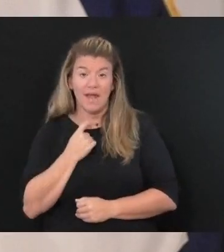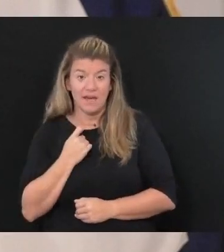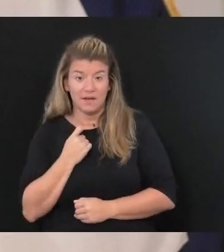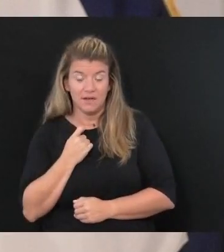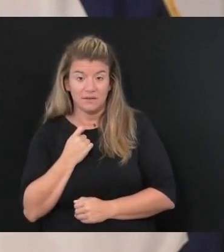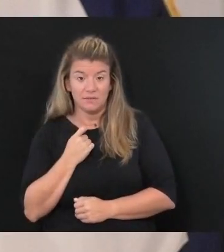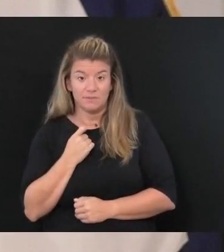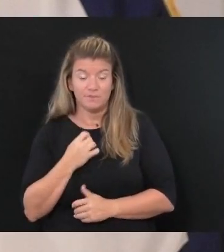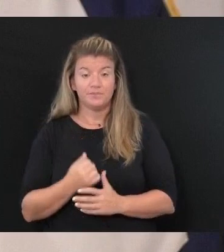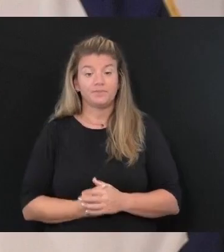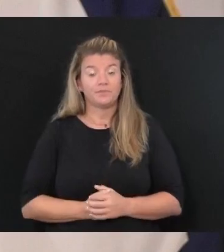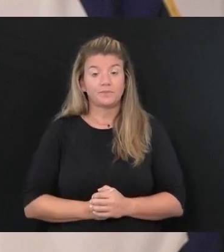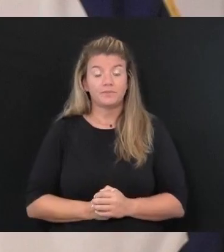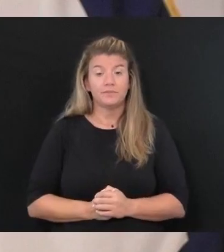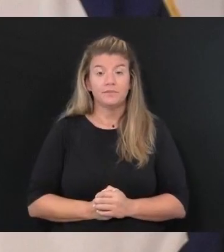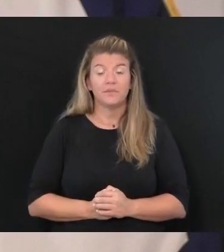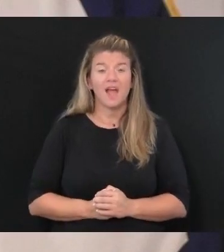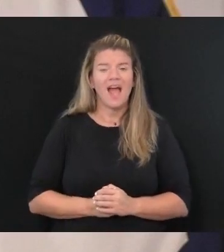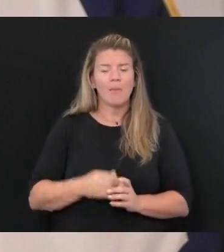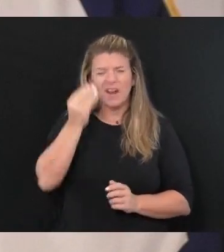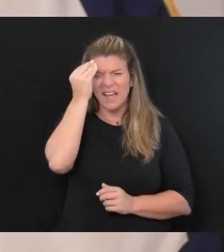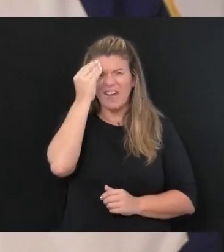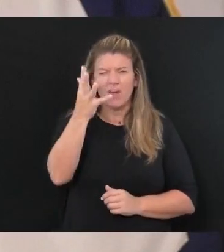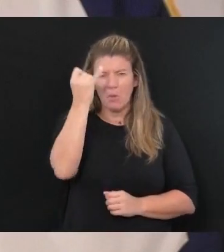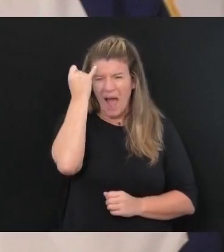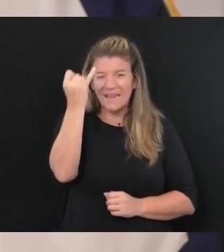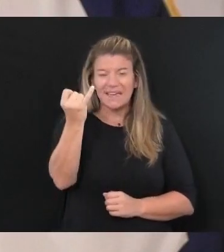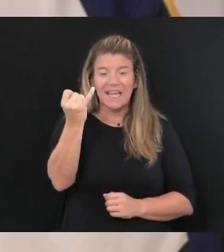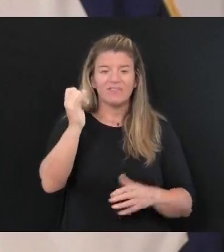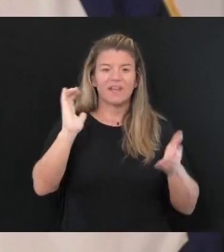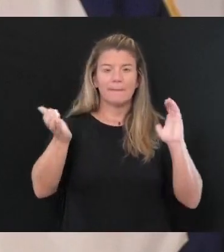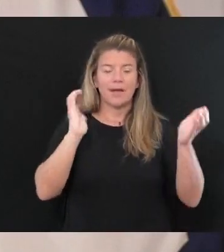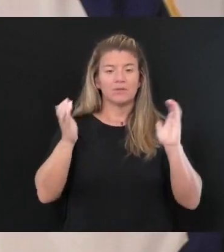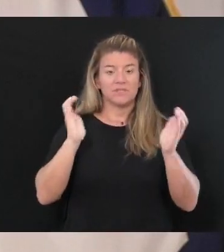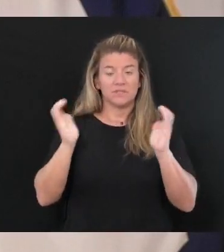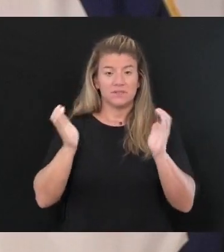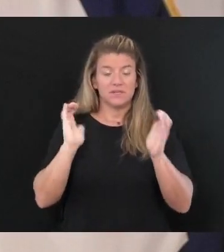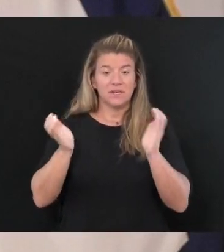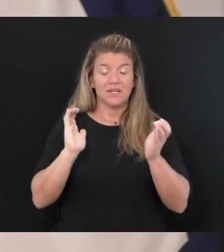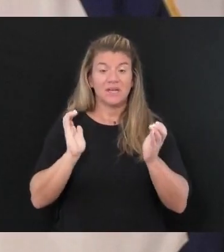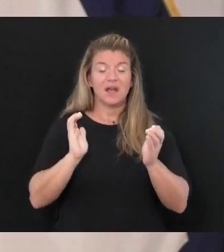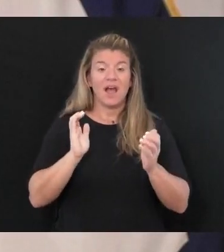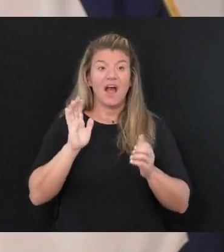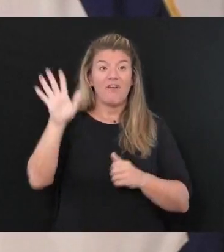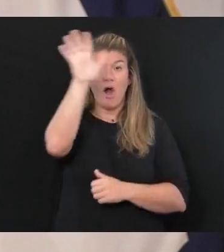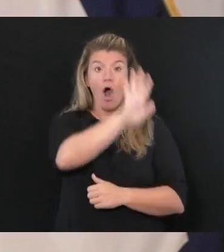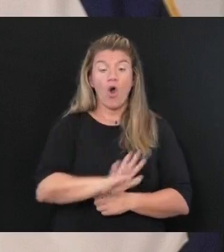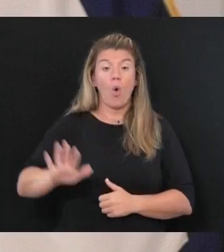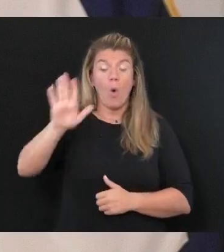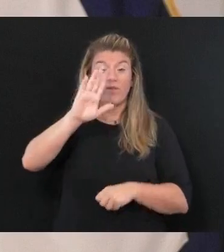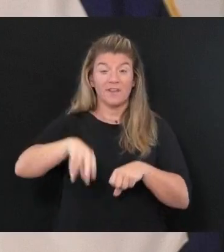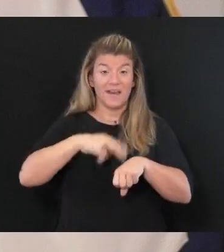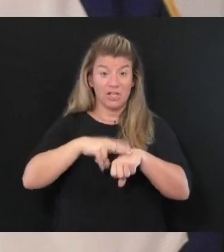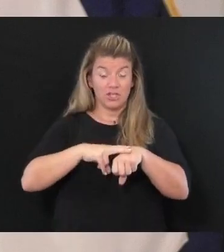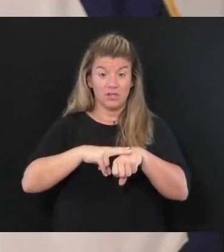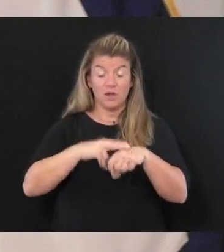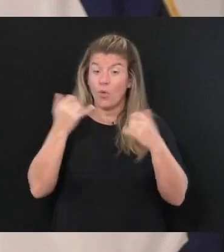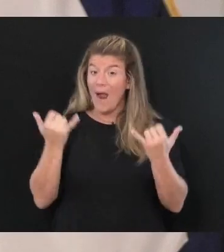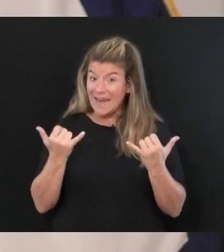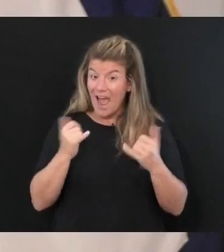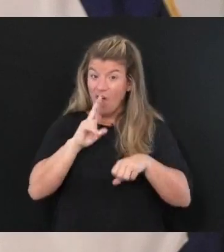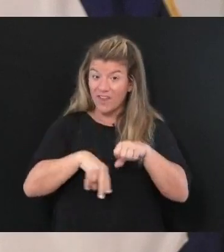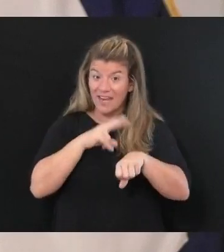red. To give you an idea of a comparison, the nation today is tracking at